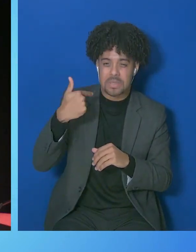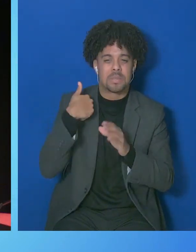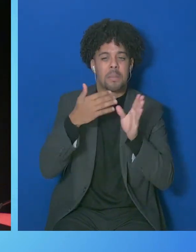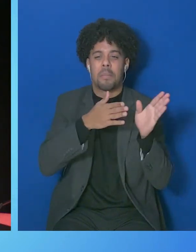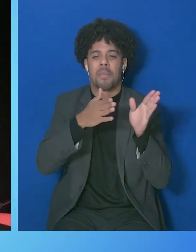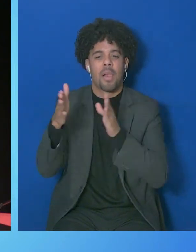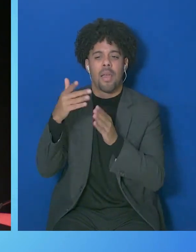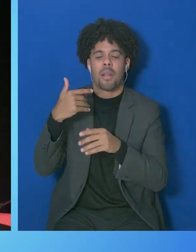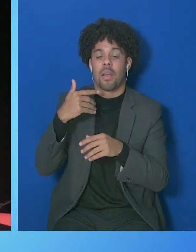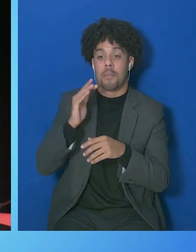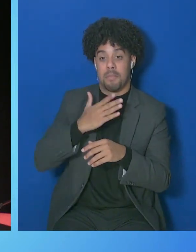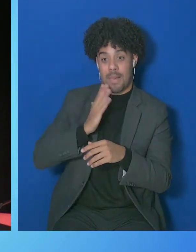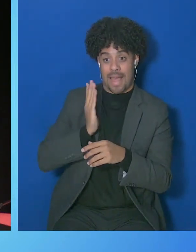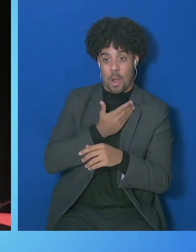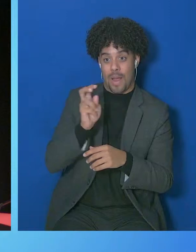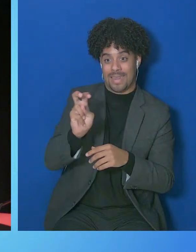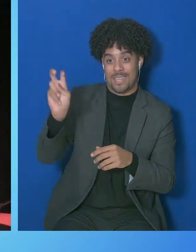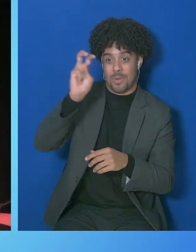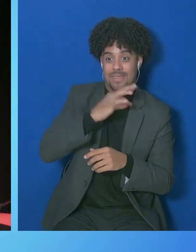rural parts of the state.